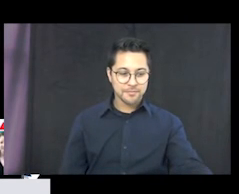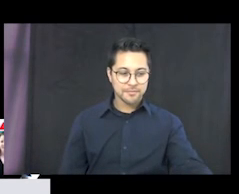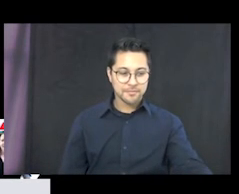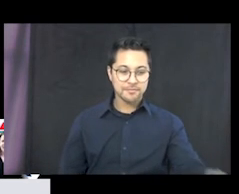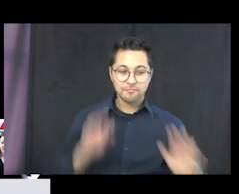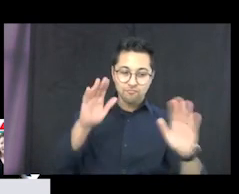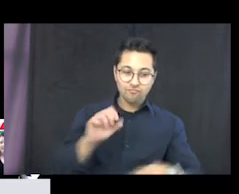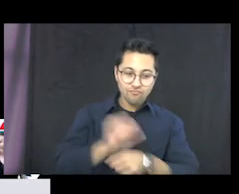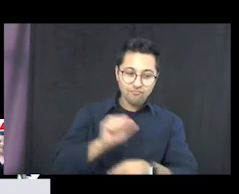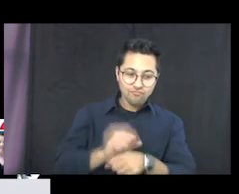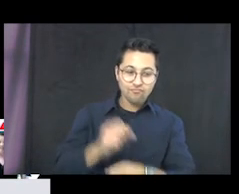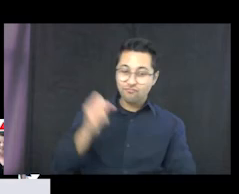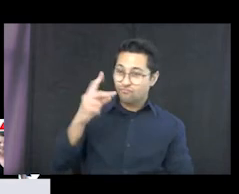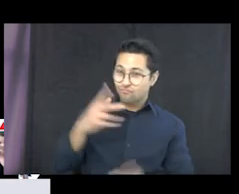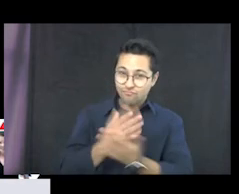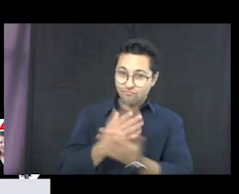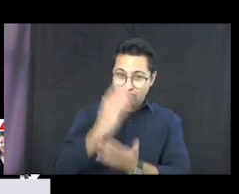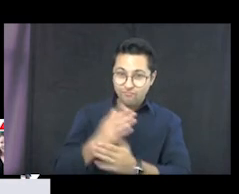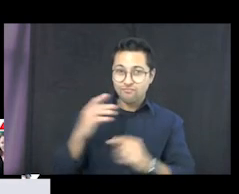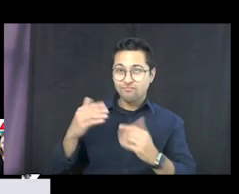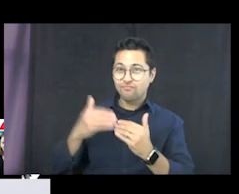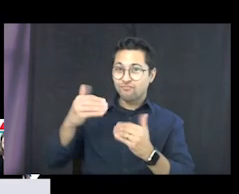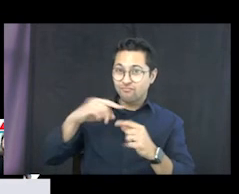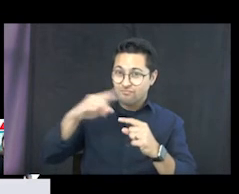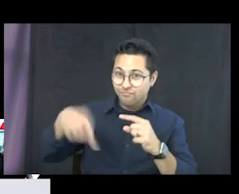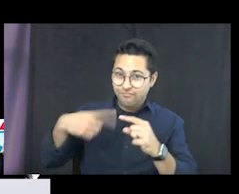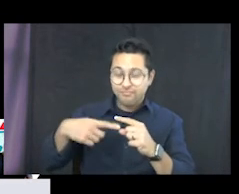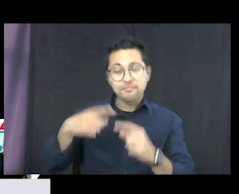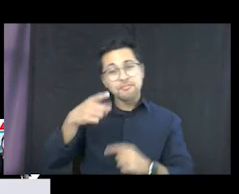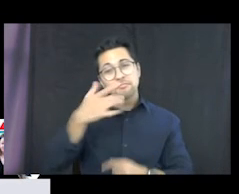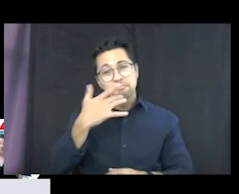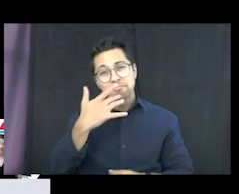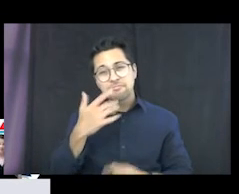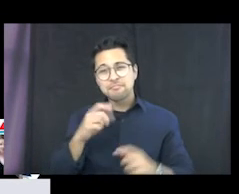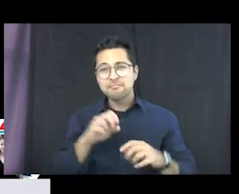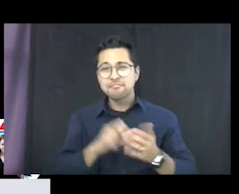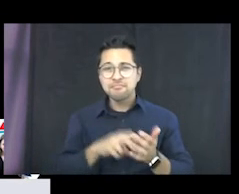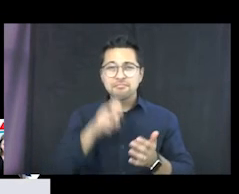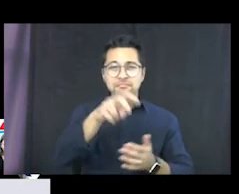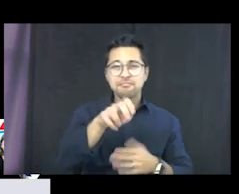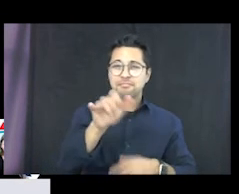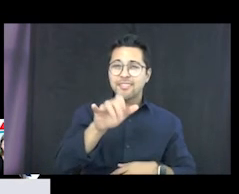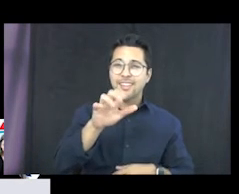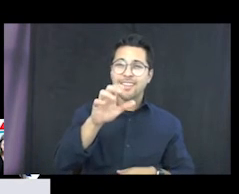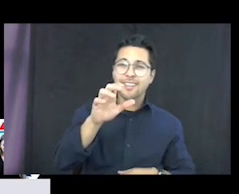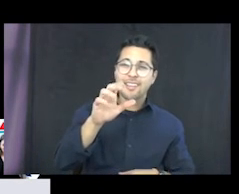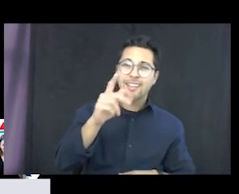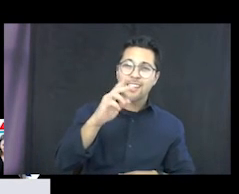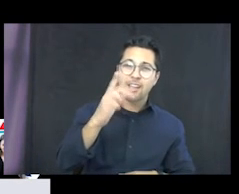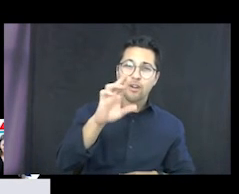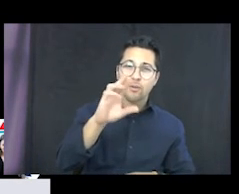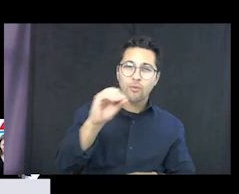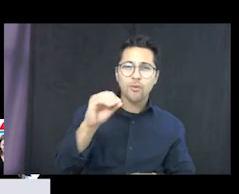Great work. All right, round number 3. Would you rather jump as far as a kangaroo or hold your breath for as long